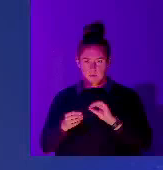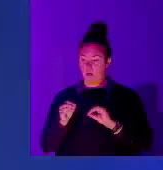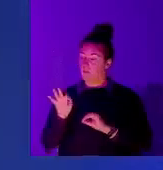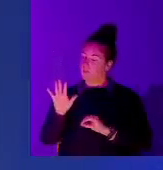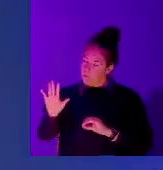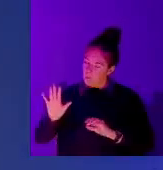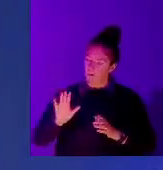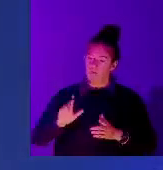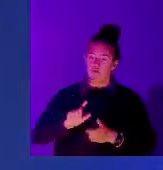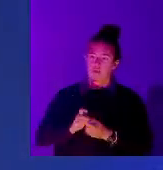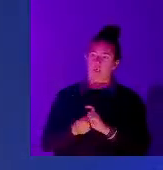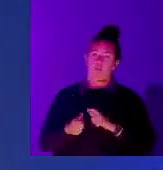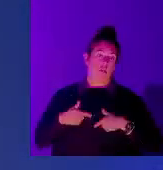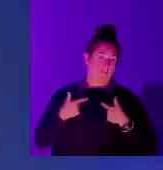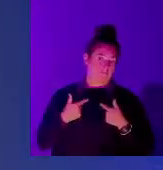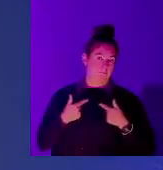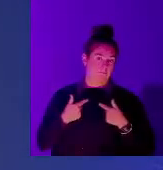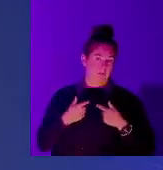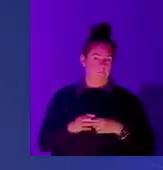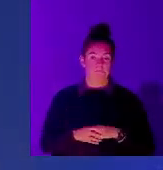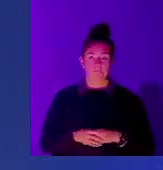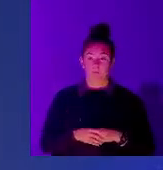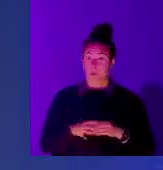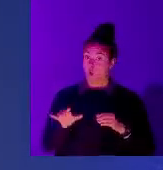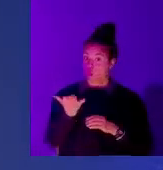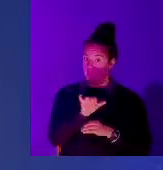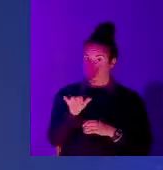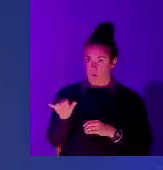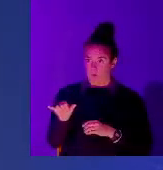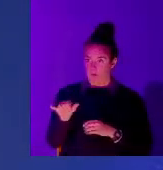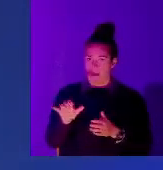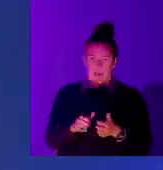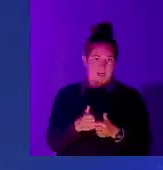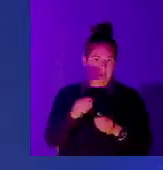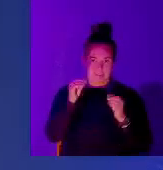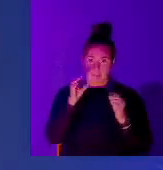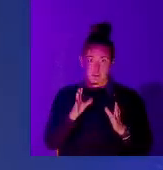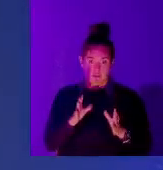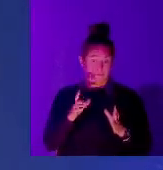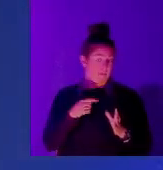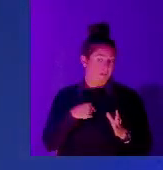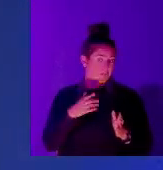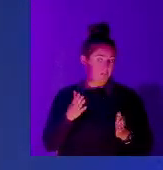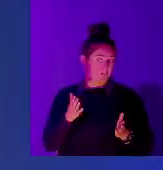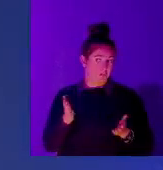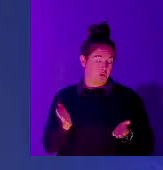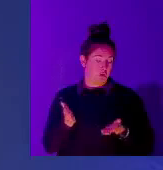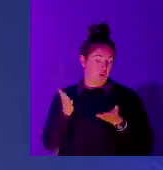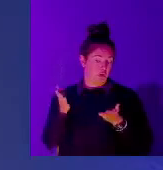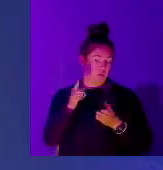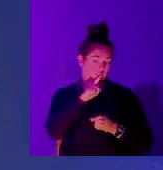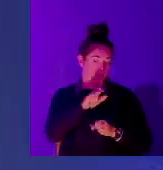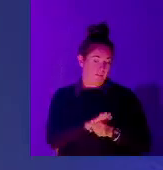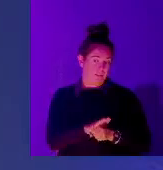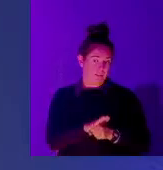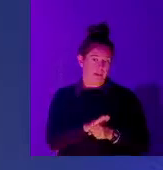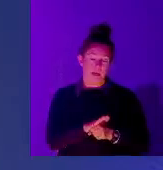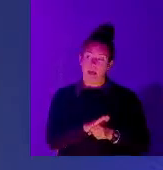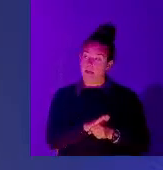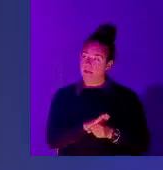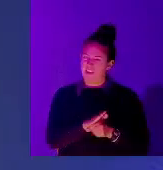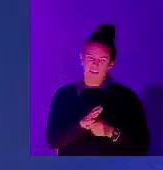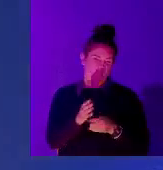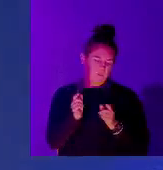Additionally, any teaching which suggests or promises that there are sins so minor